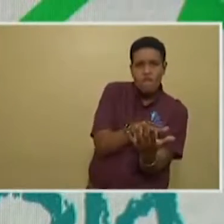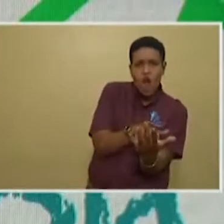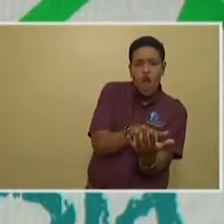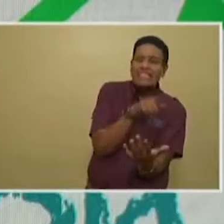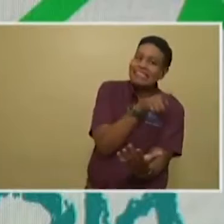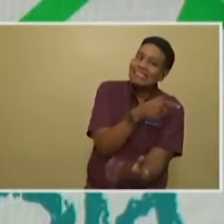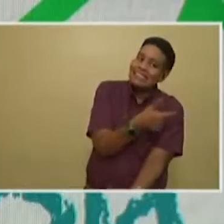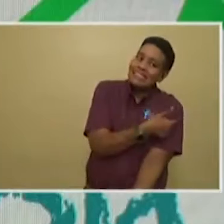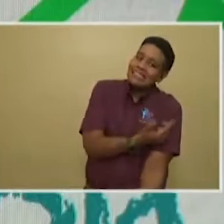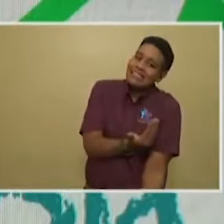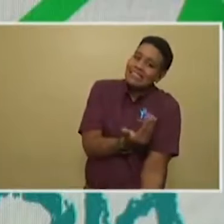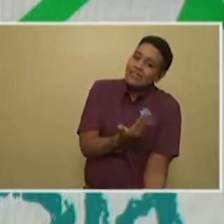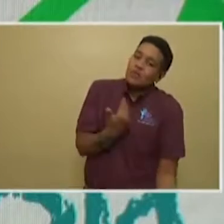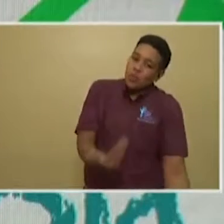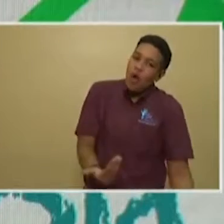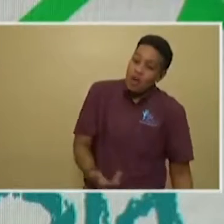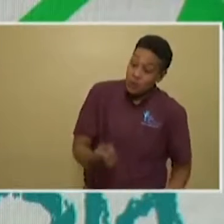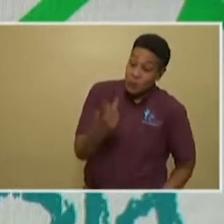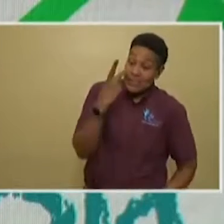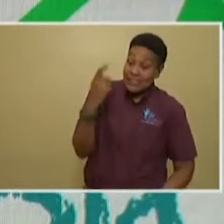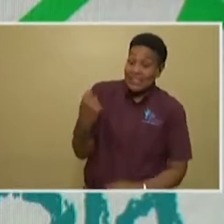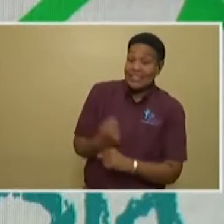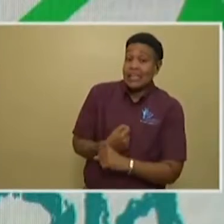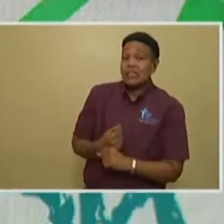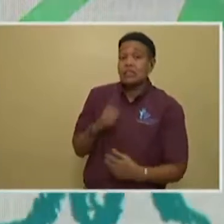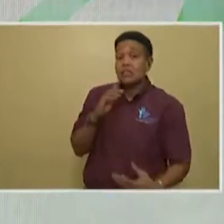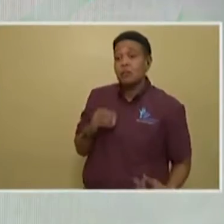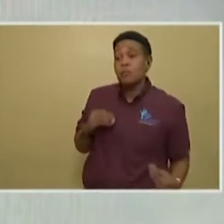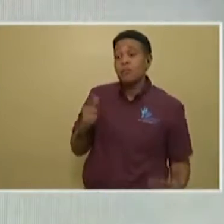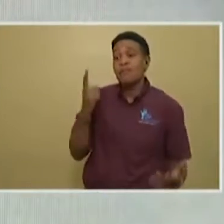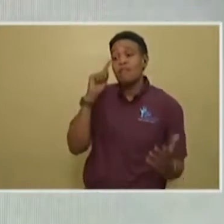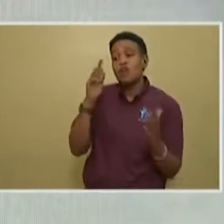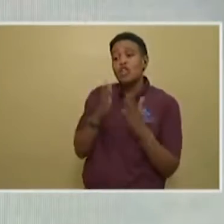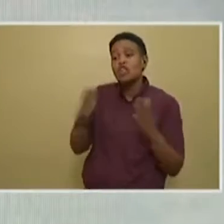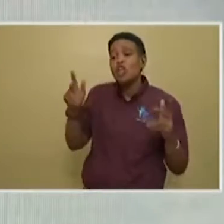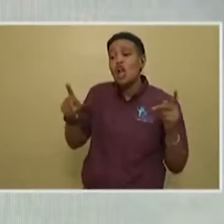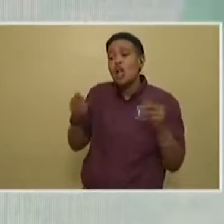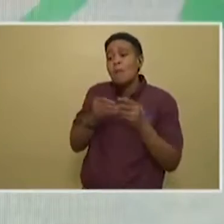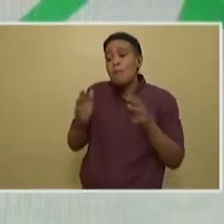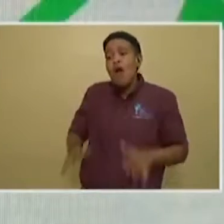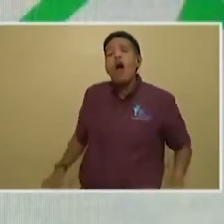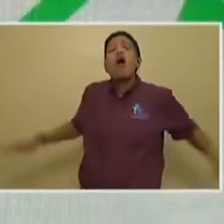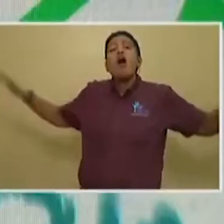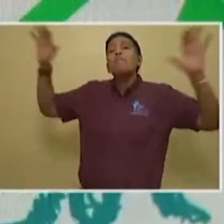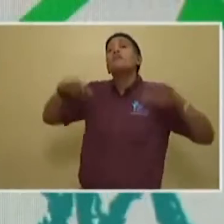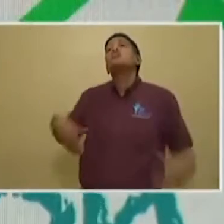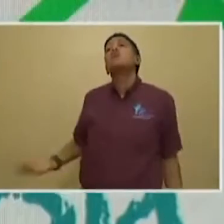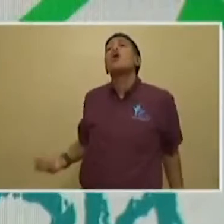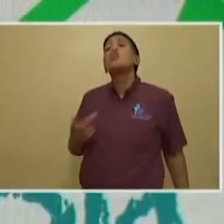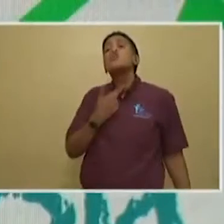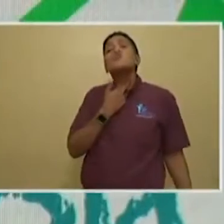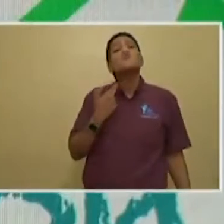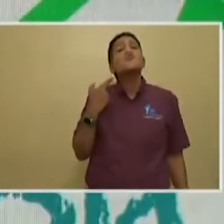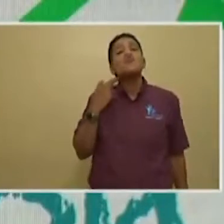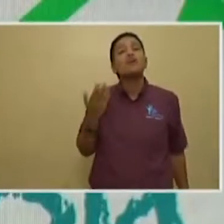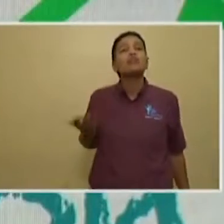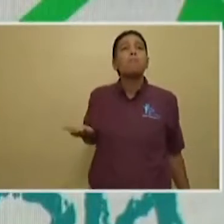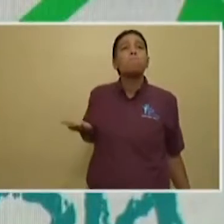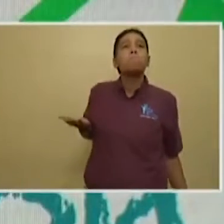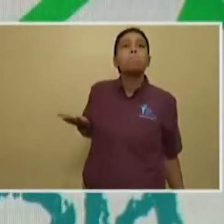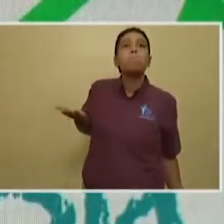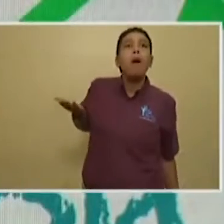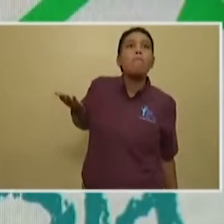vaccinated. As you would see from the statistics provided for the general population, that the risk rises very